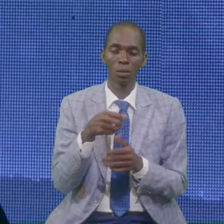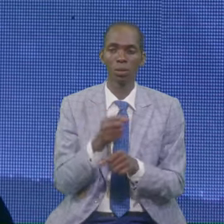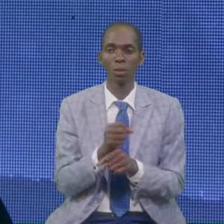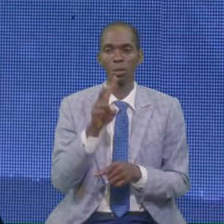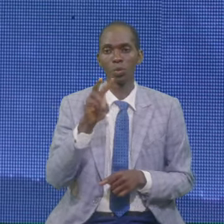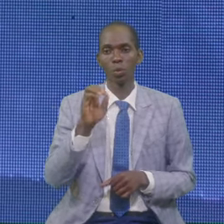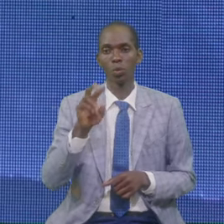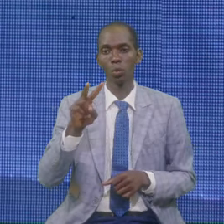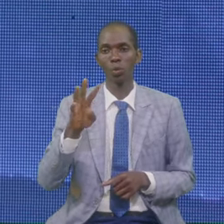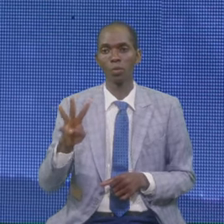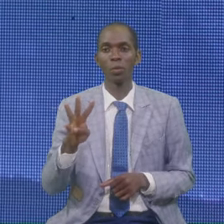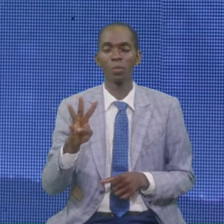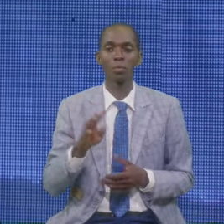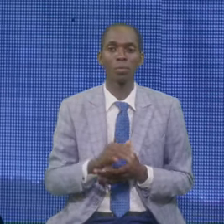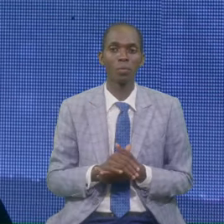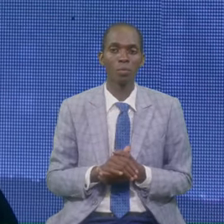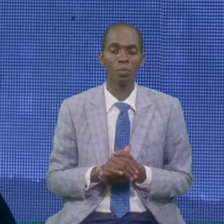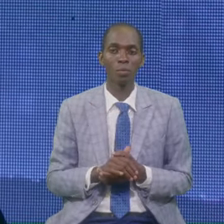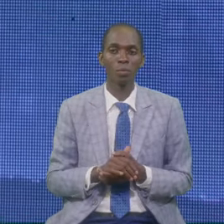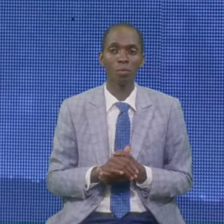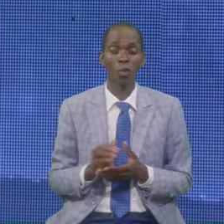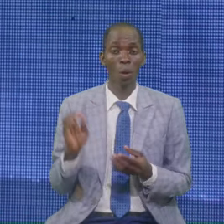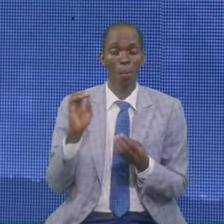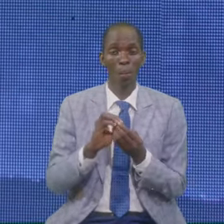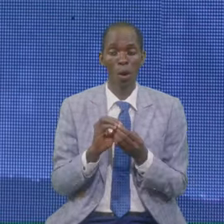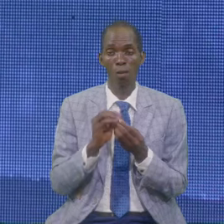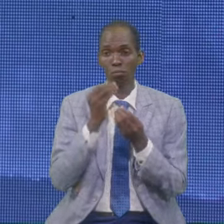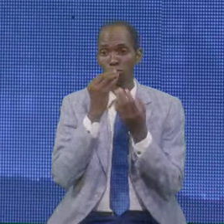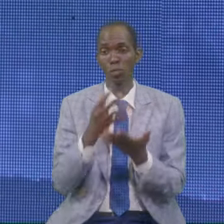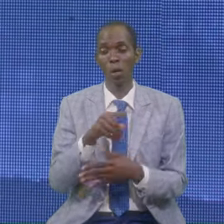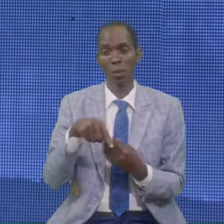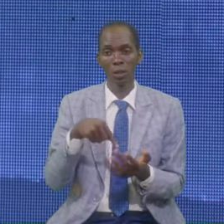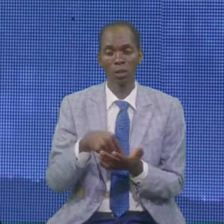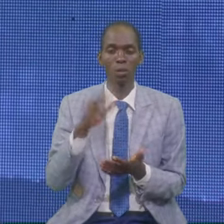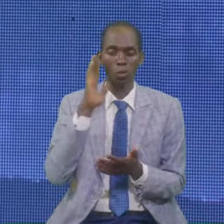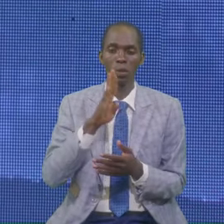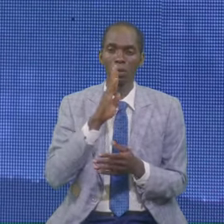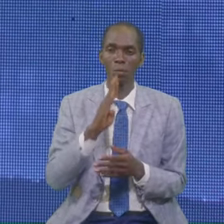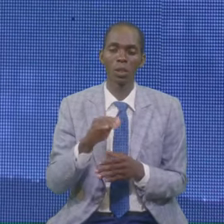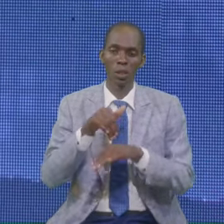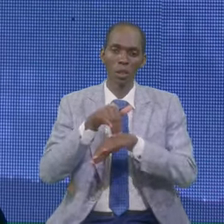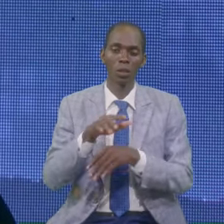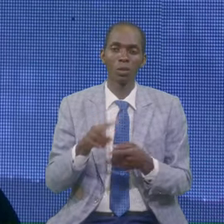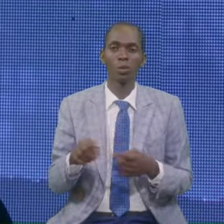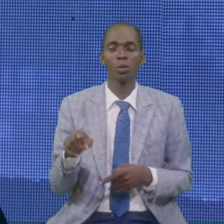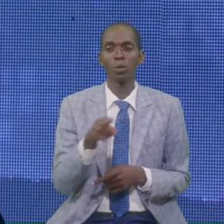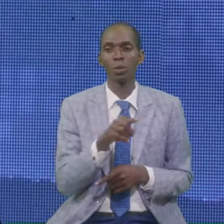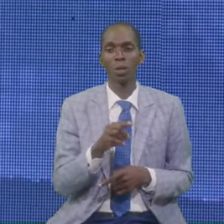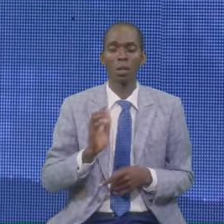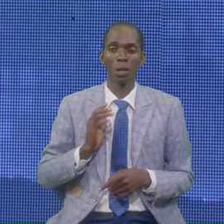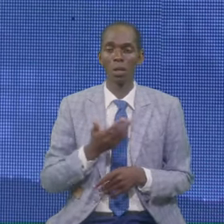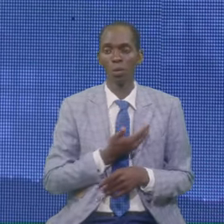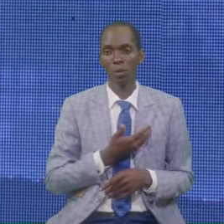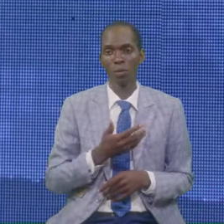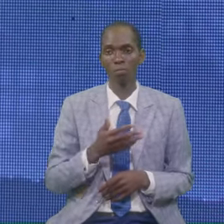2024. More details about this will be sent to you. Our pastor will be delighted to have